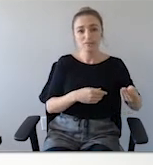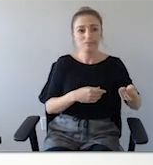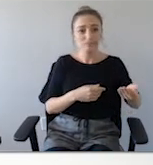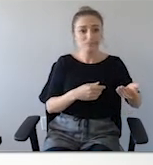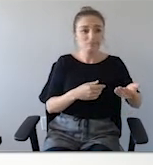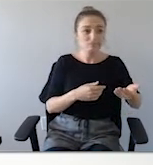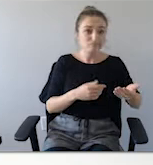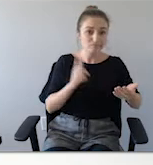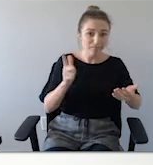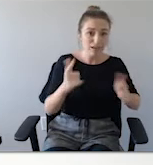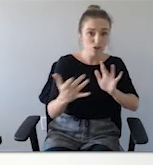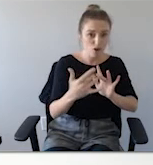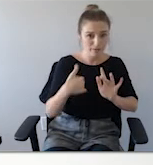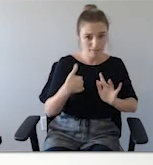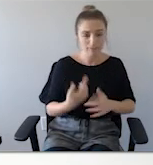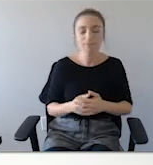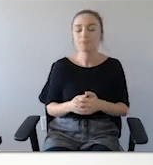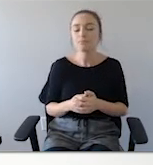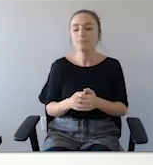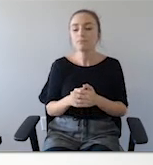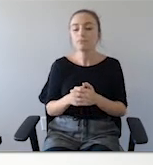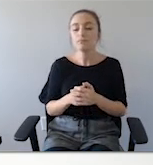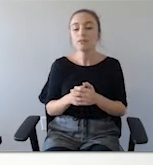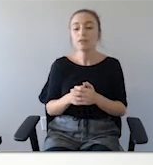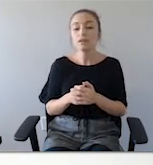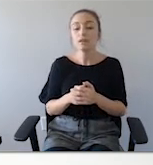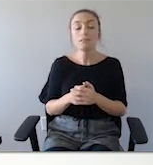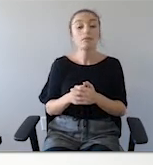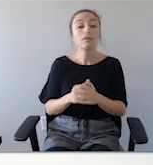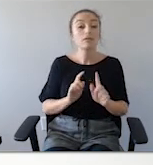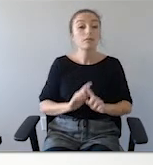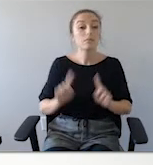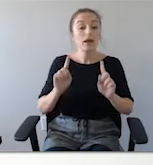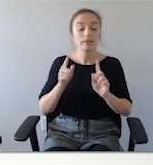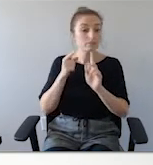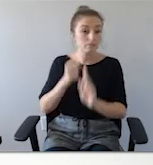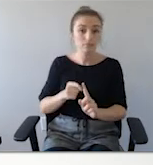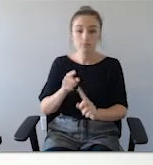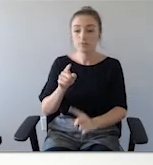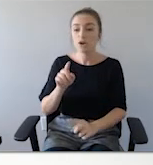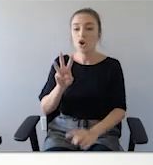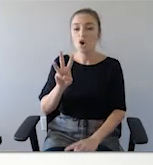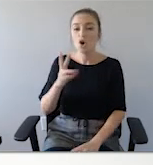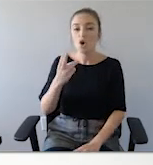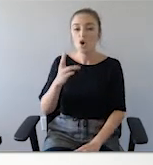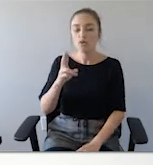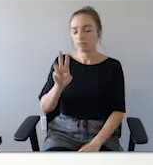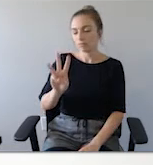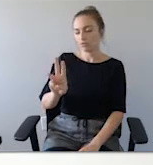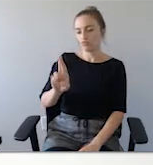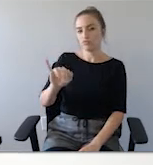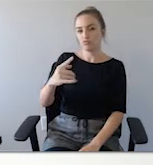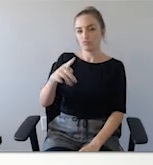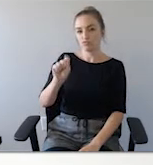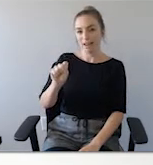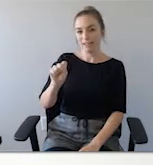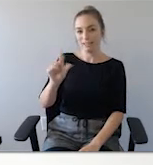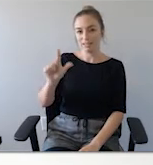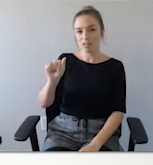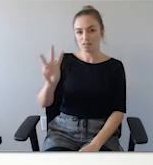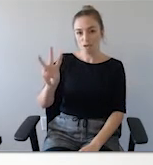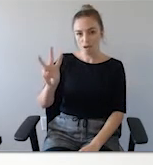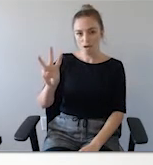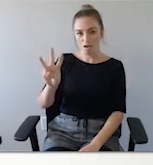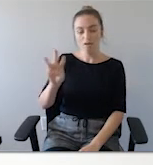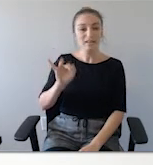Rights Law, if you ever get to go to a Rights Law conference, Pete Wright is a rock star. He is truly